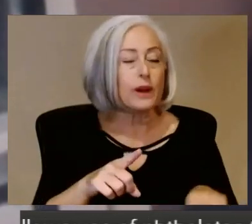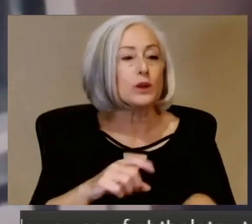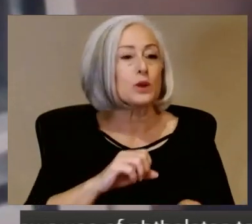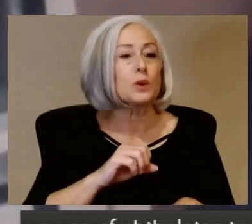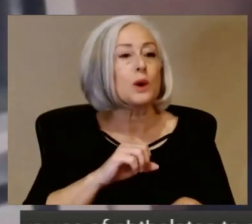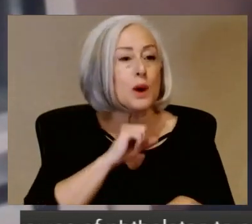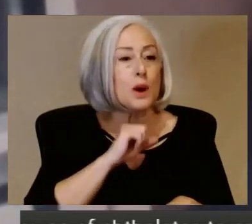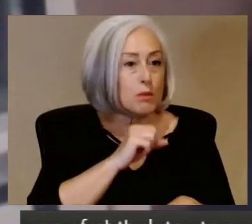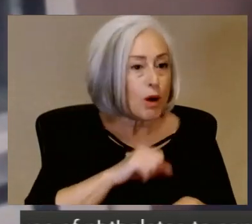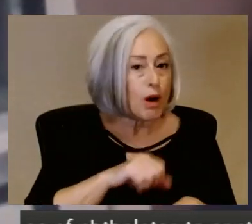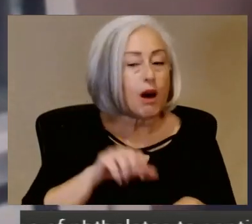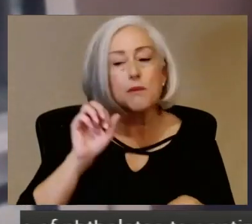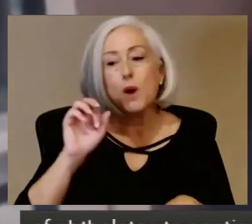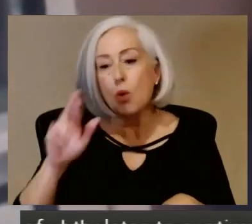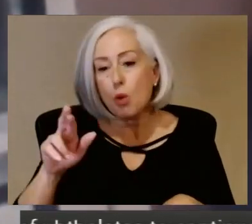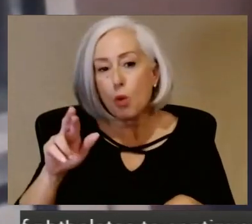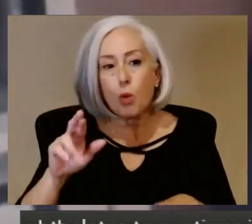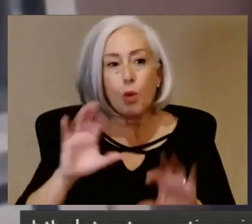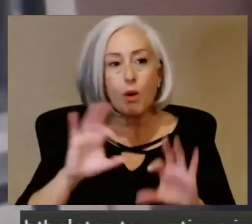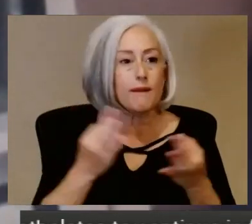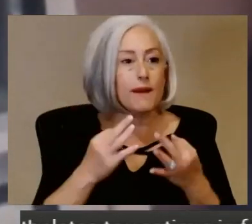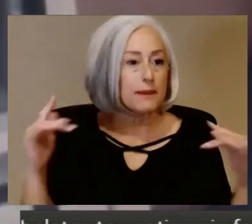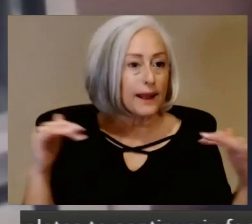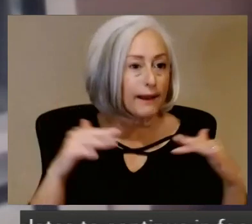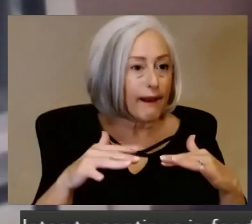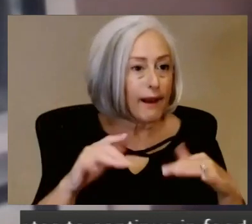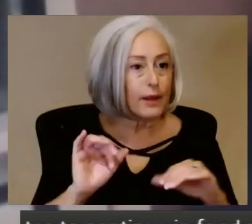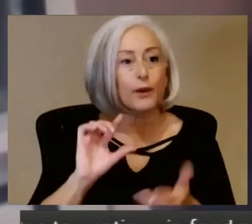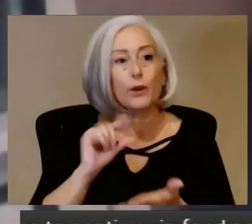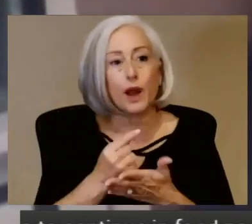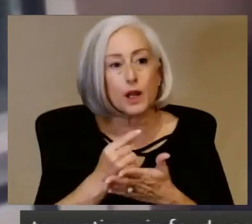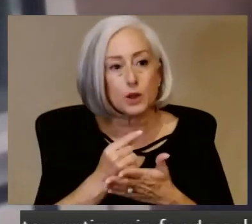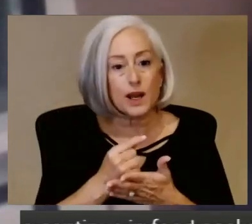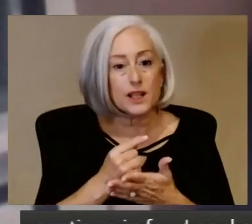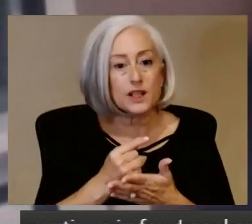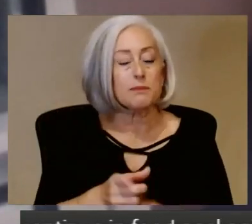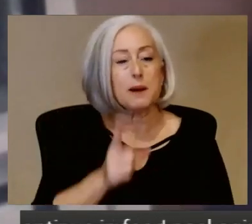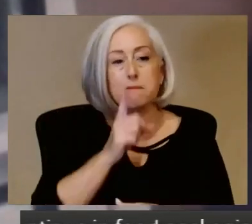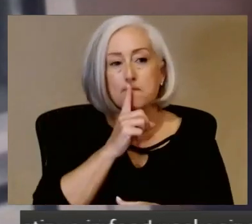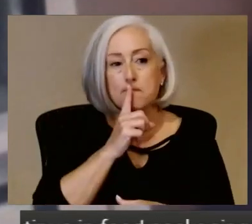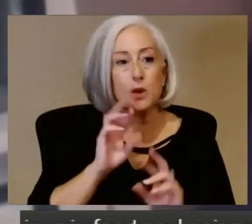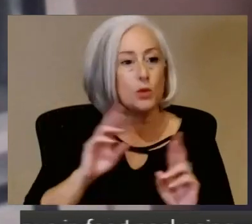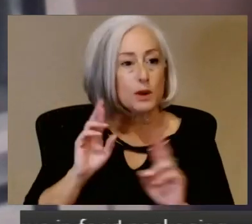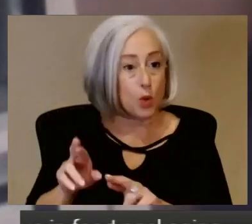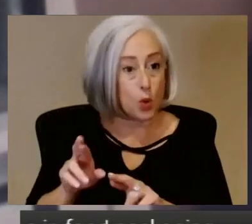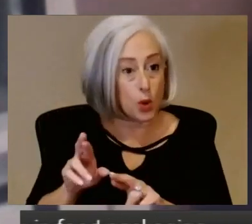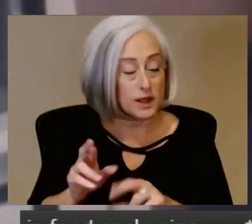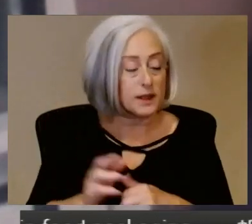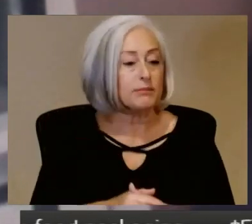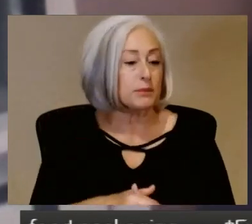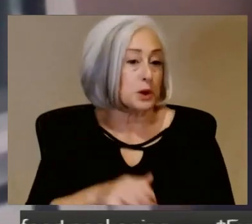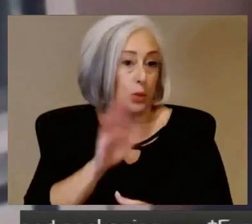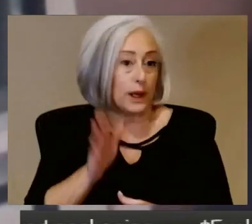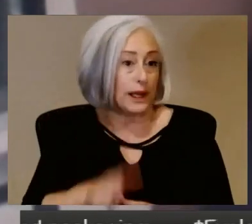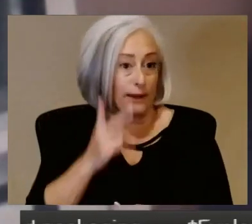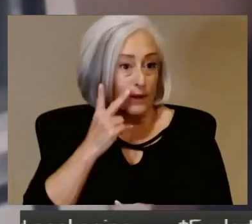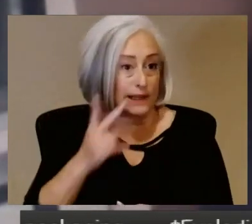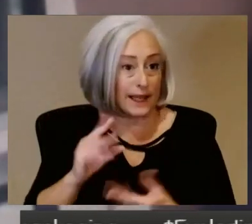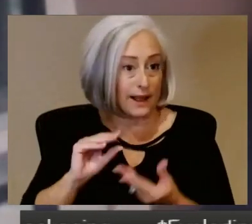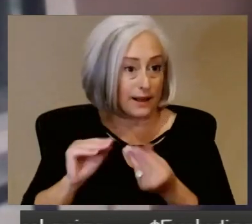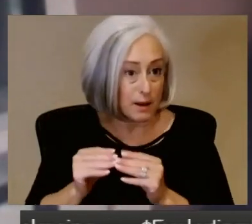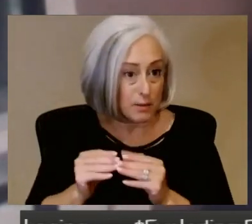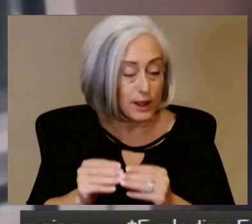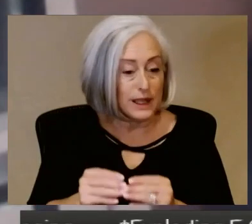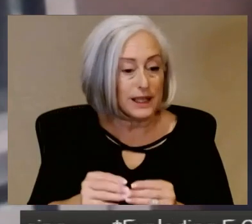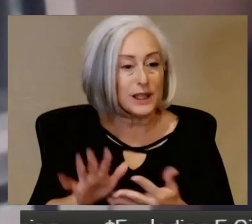family gatherings. But unfortunately, those results are never reported, so we don't see them. So, you know, it's a murky sort of situation